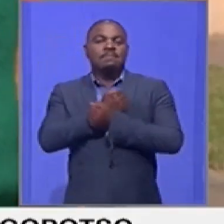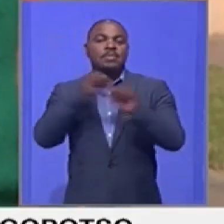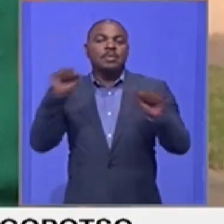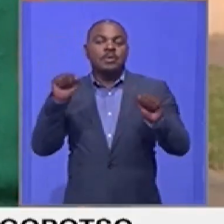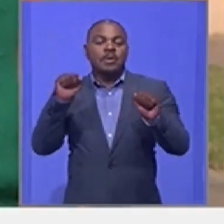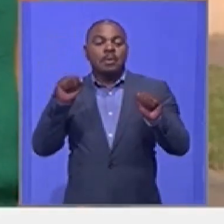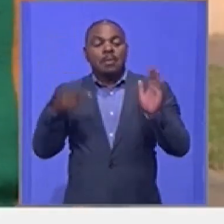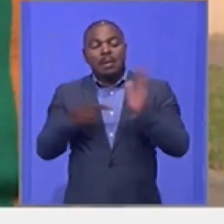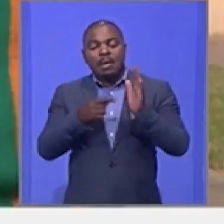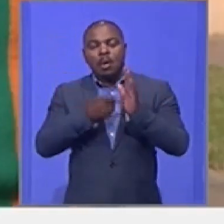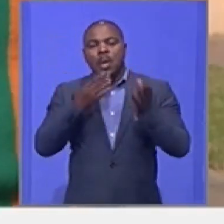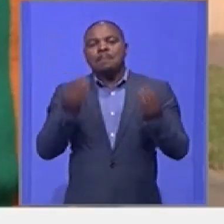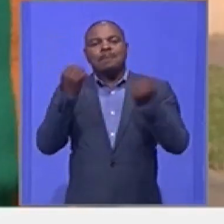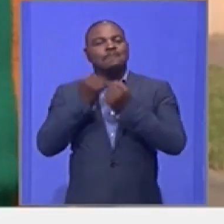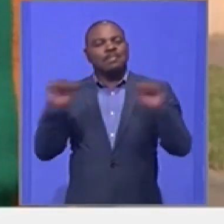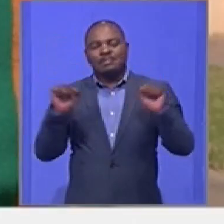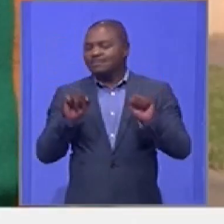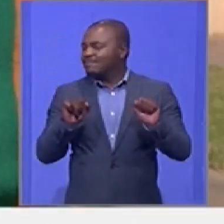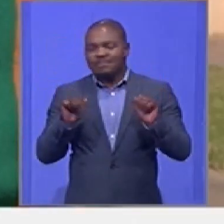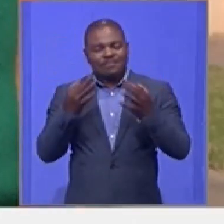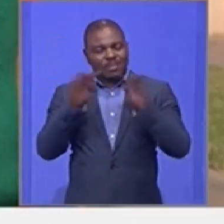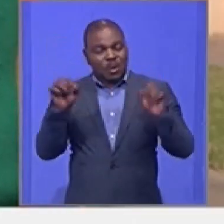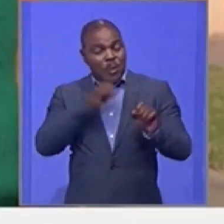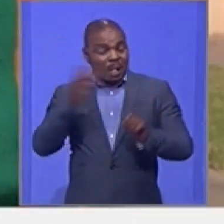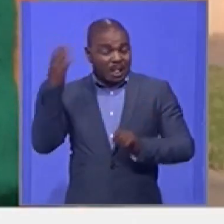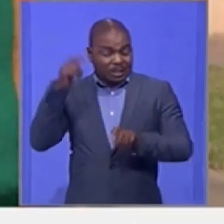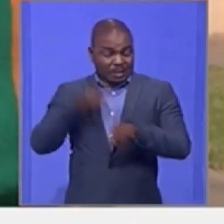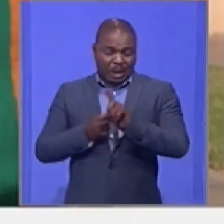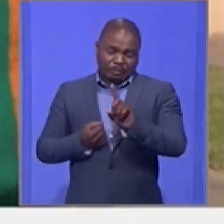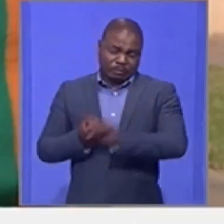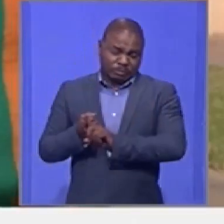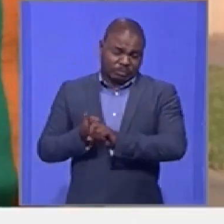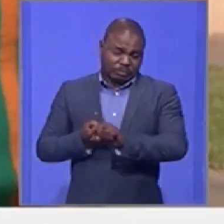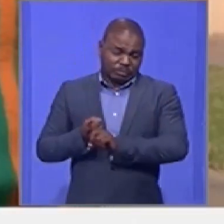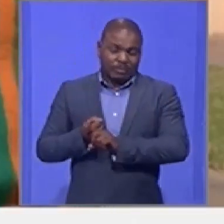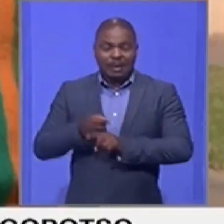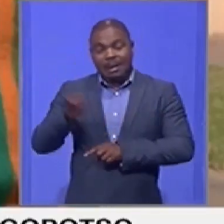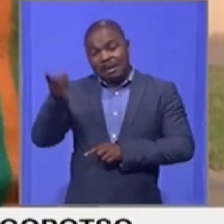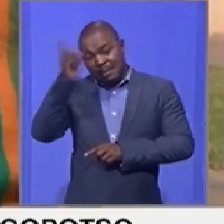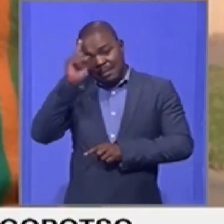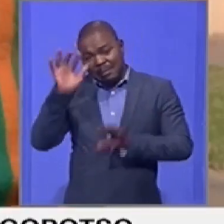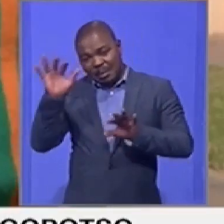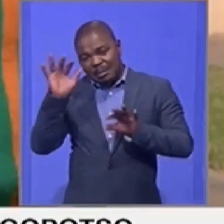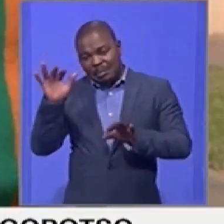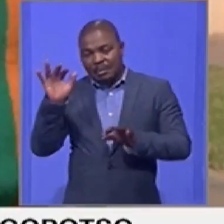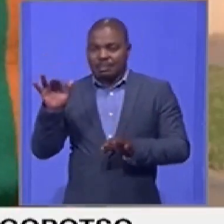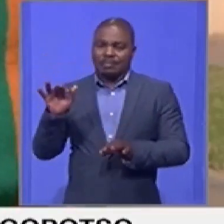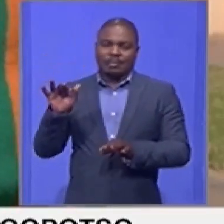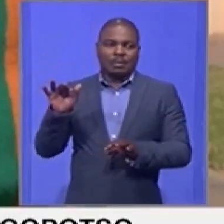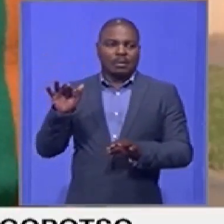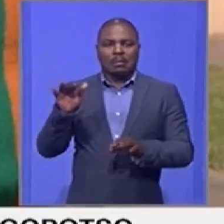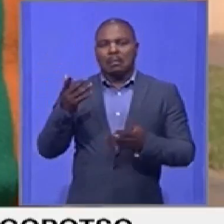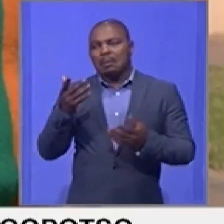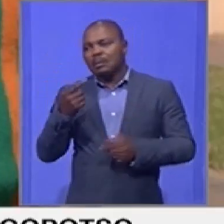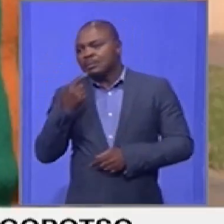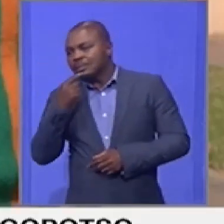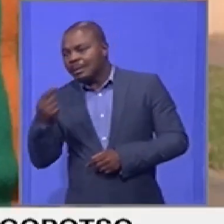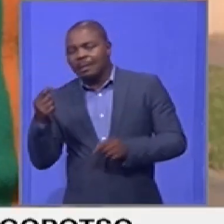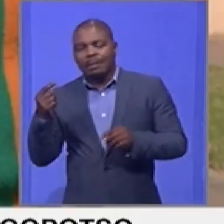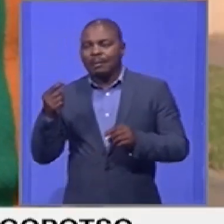not free, because he fought during the time it was difficult. Black people or Africans were not even allowed to say